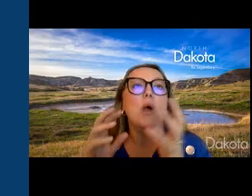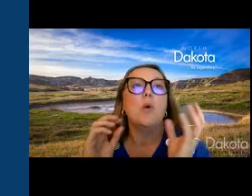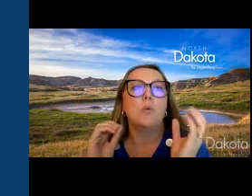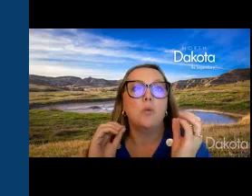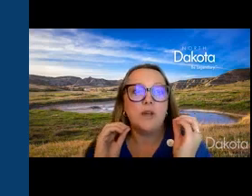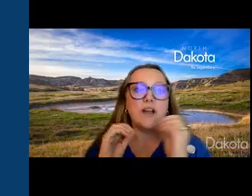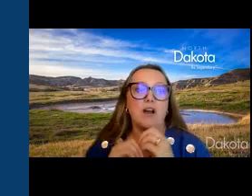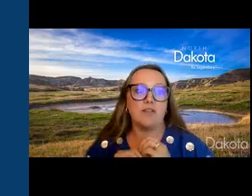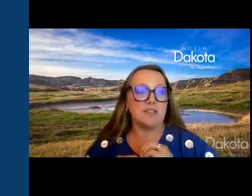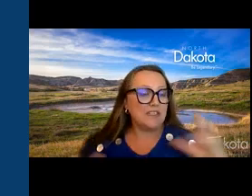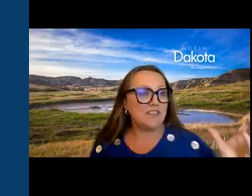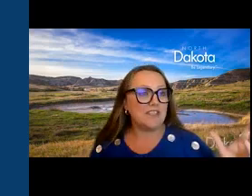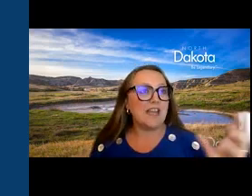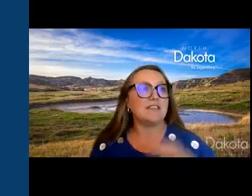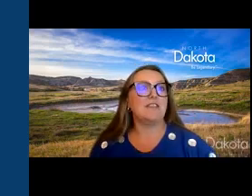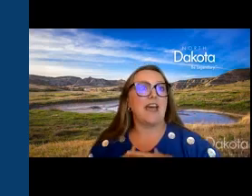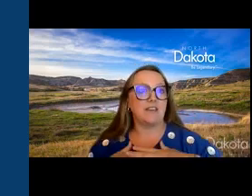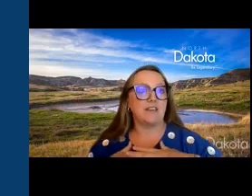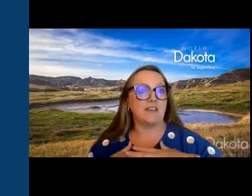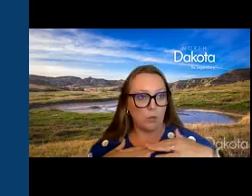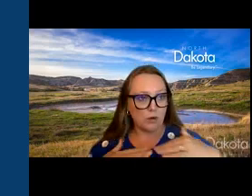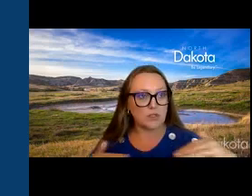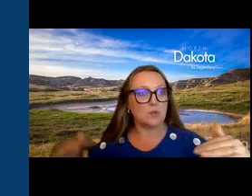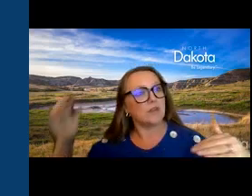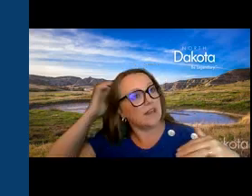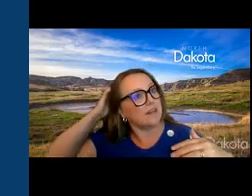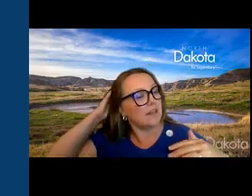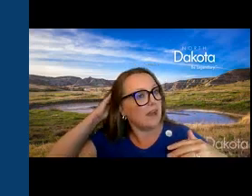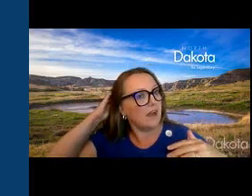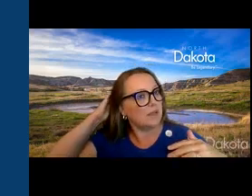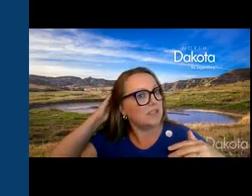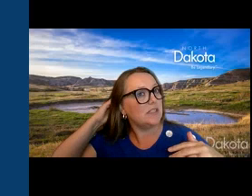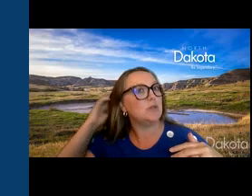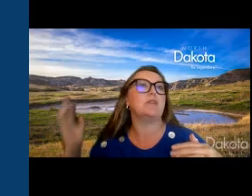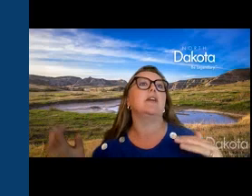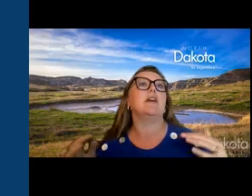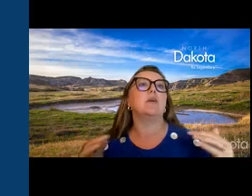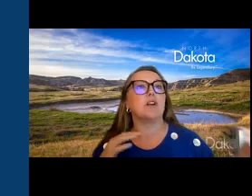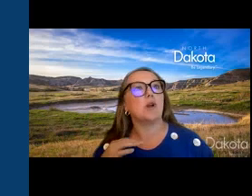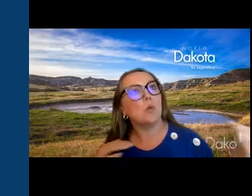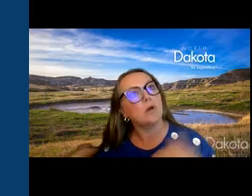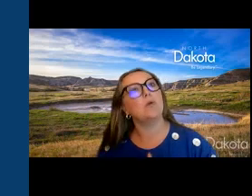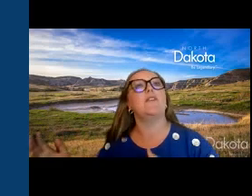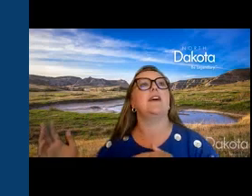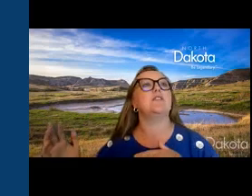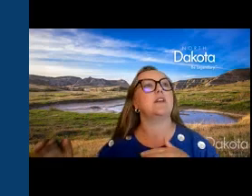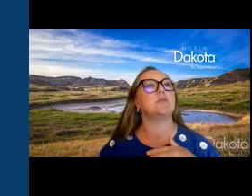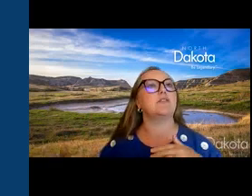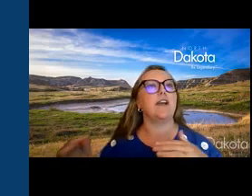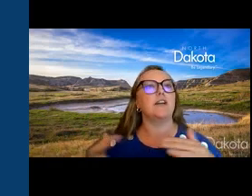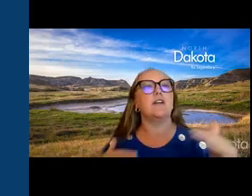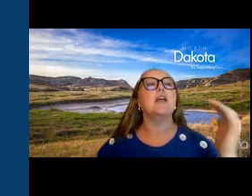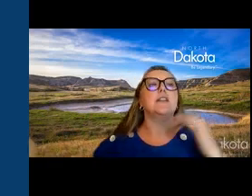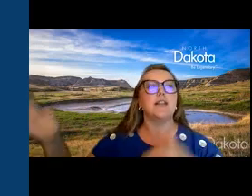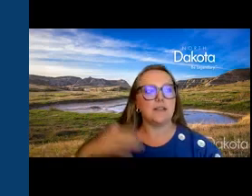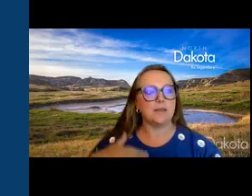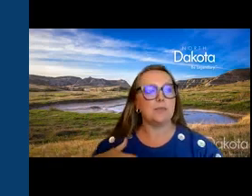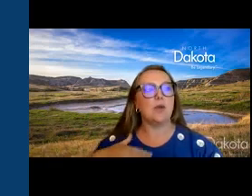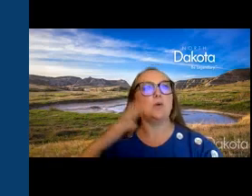have. We are the safety net that works with that continuum of care. We're going to work with that healthcare